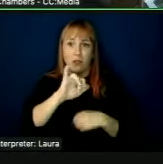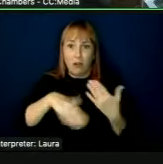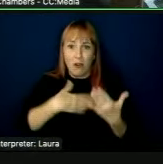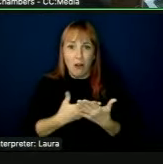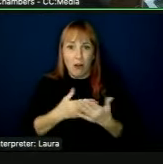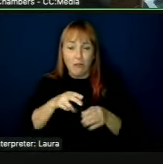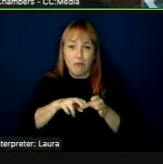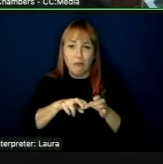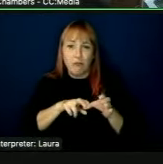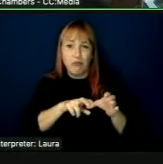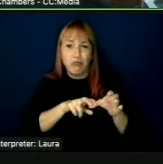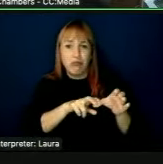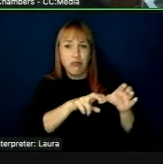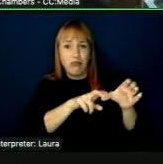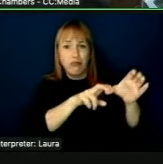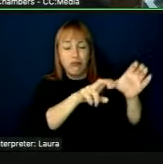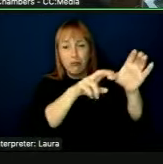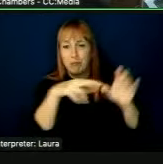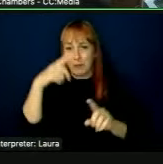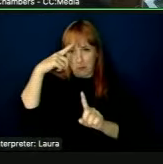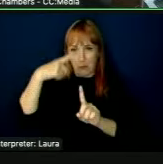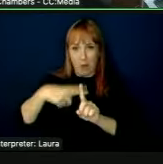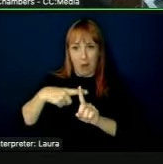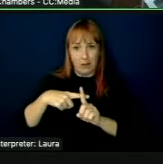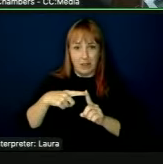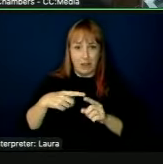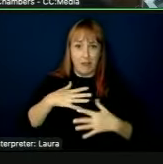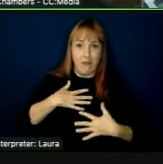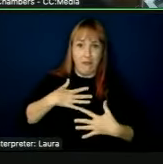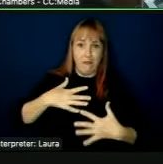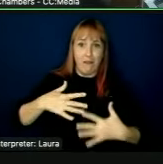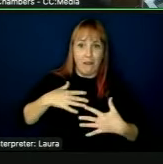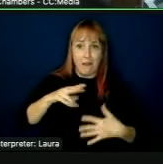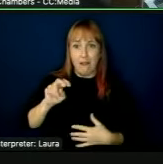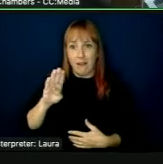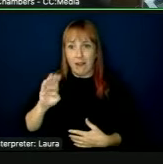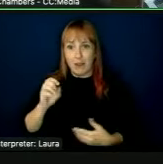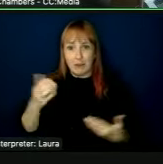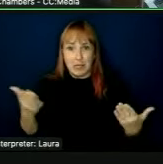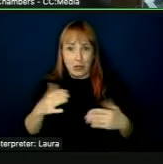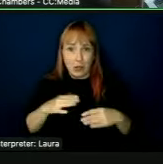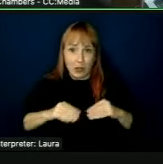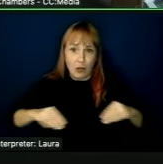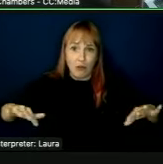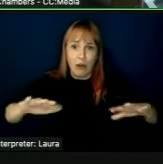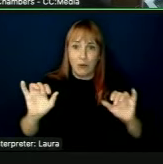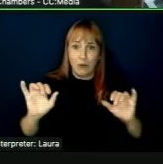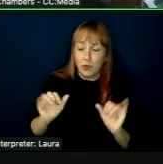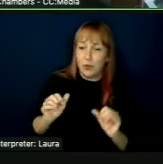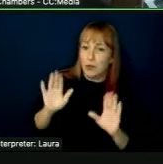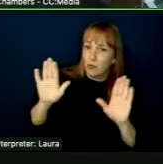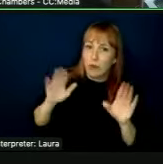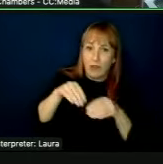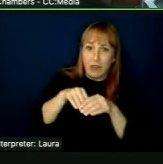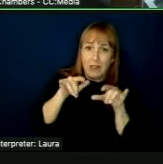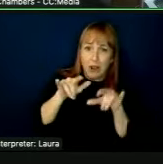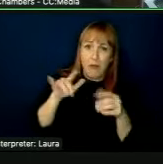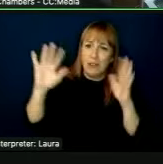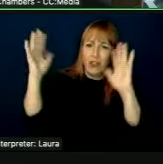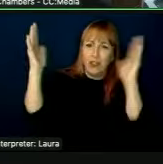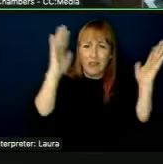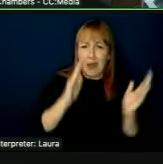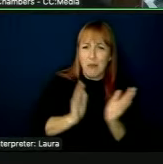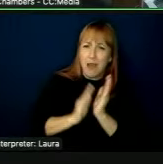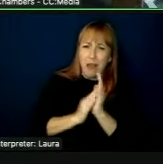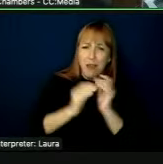a lot of really positive vibes on the ground as well. That's great. Great to hear. Yeah, it was wonderful on the plane. People were clapping, and I don't know,